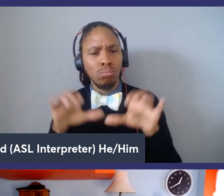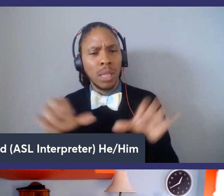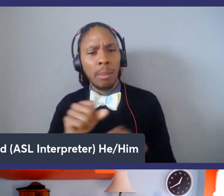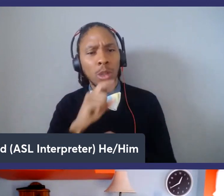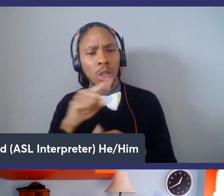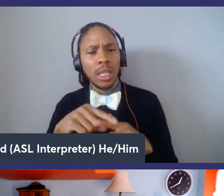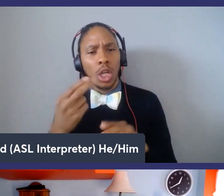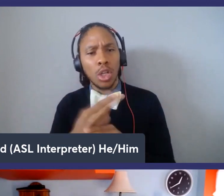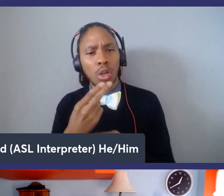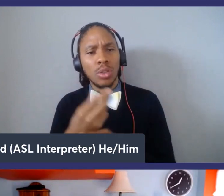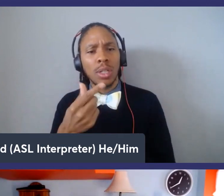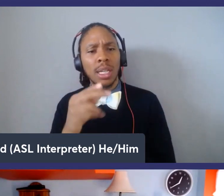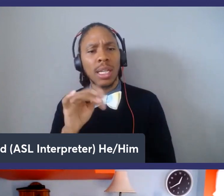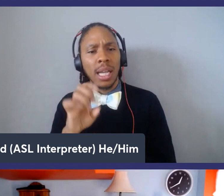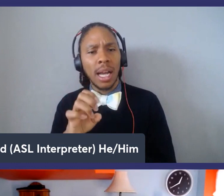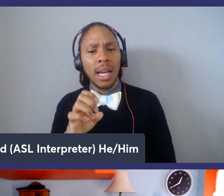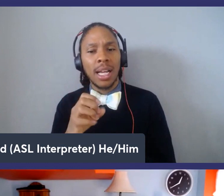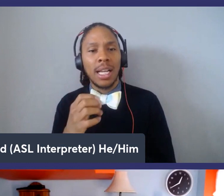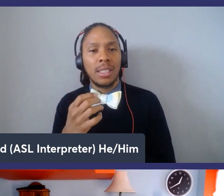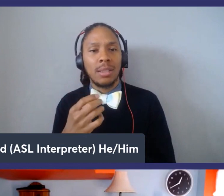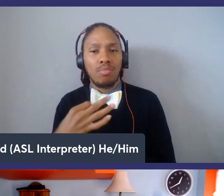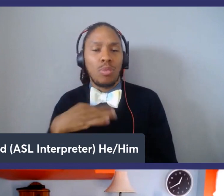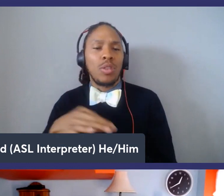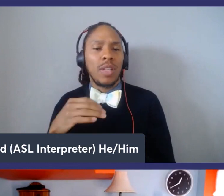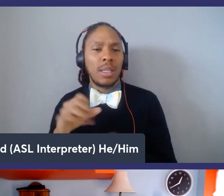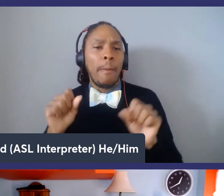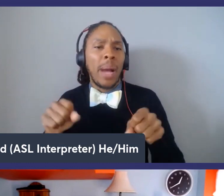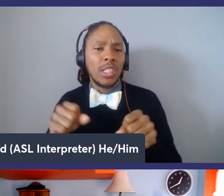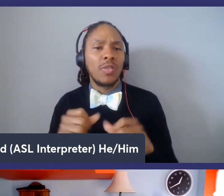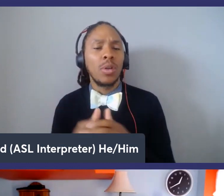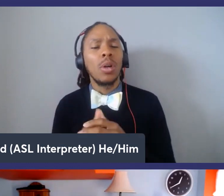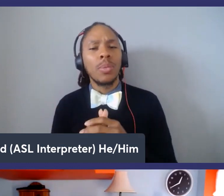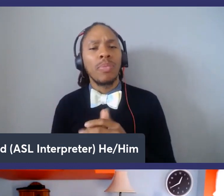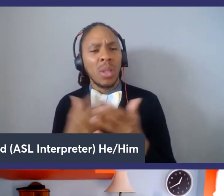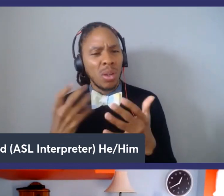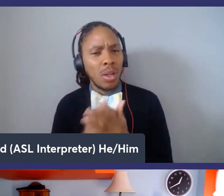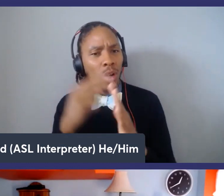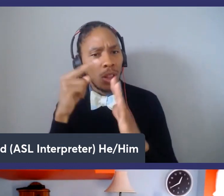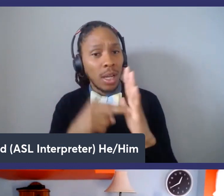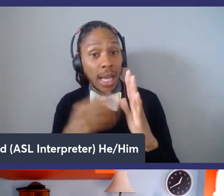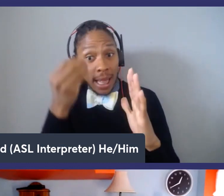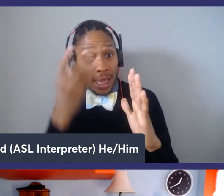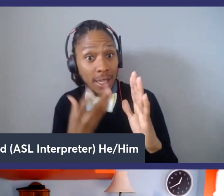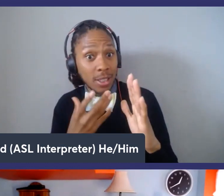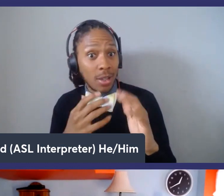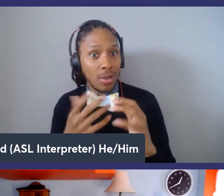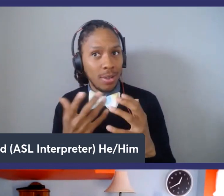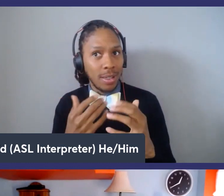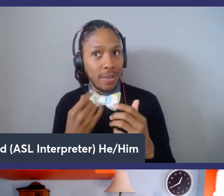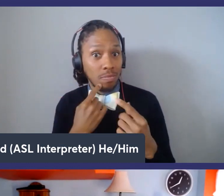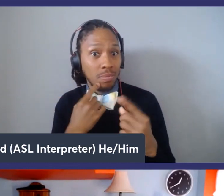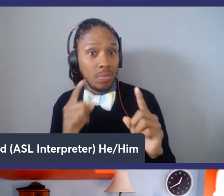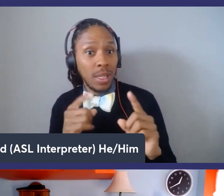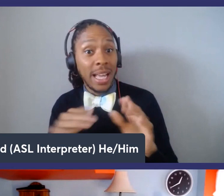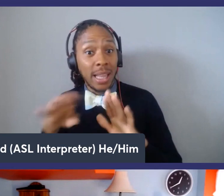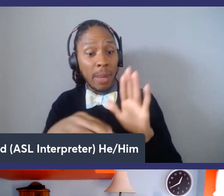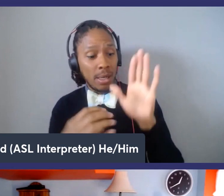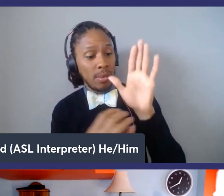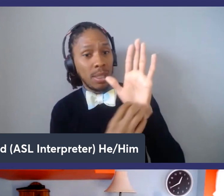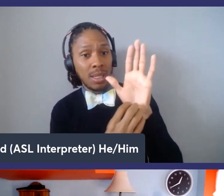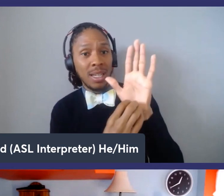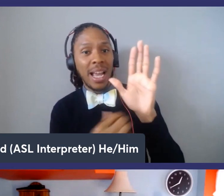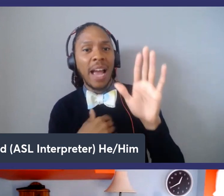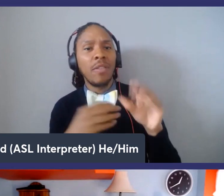guide as useful as possible. So take a look at it. Let us know also how it goes. At the bottom of the docs, there's that